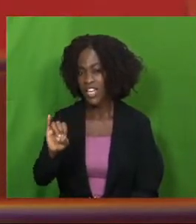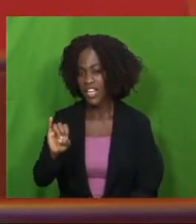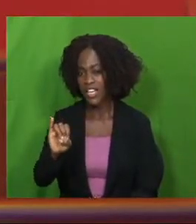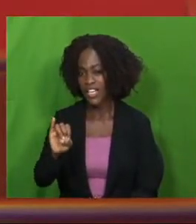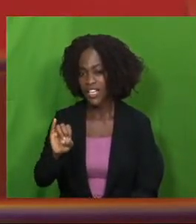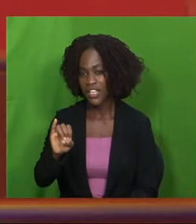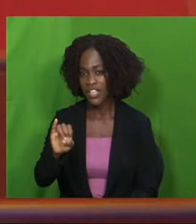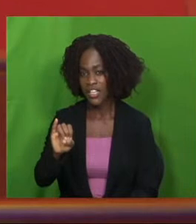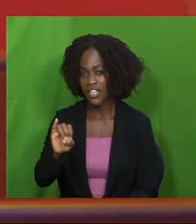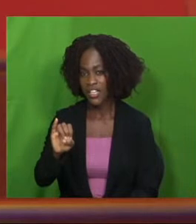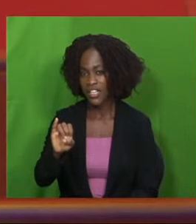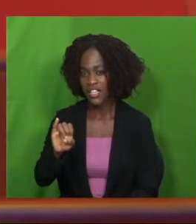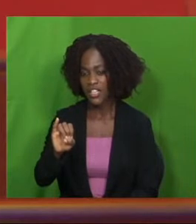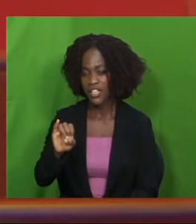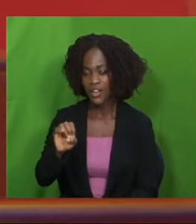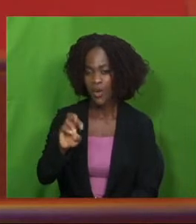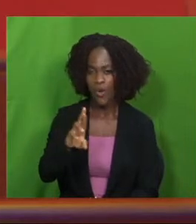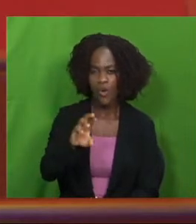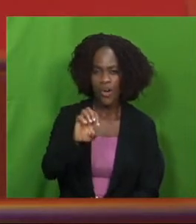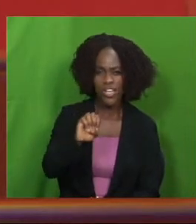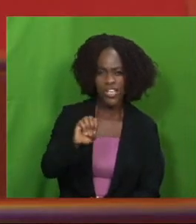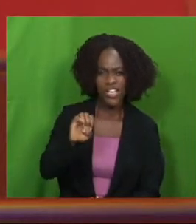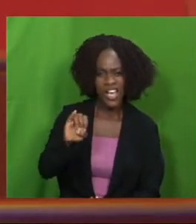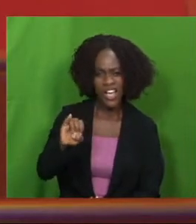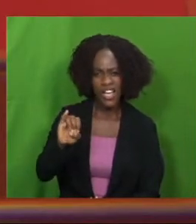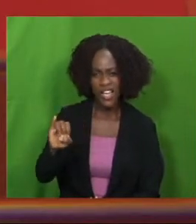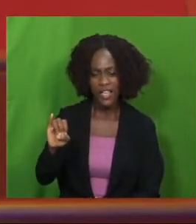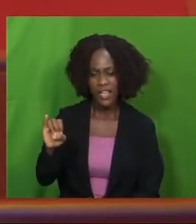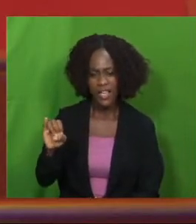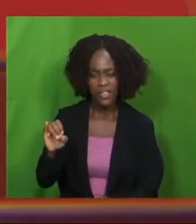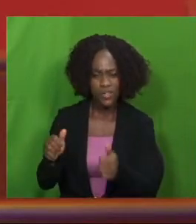or EIII?